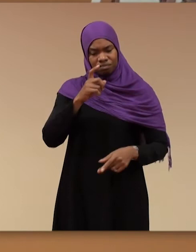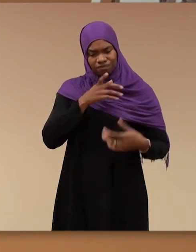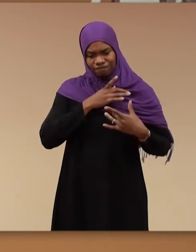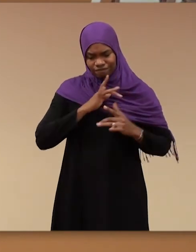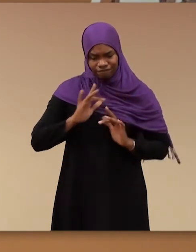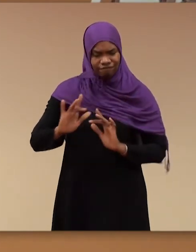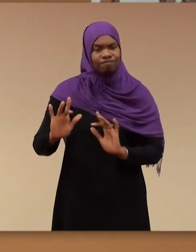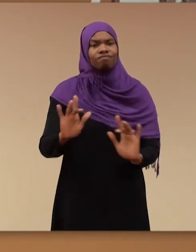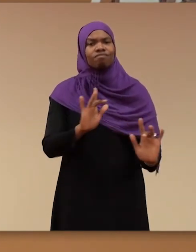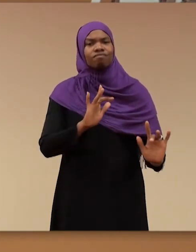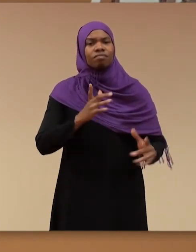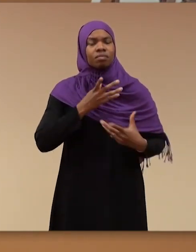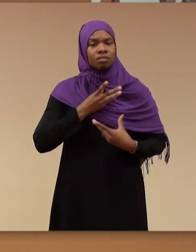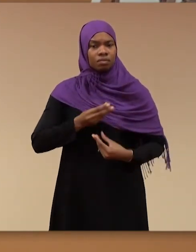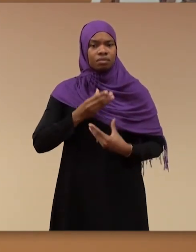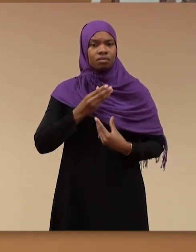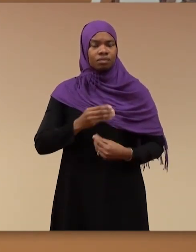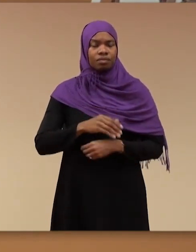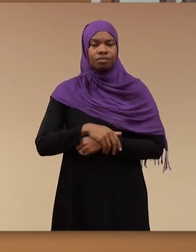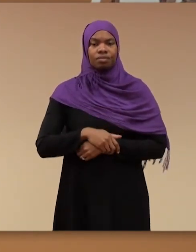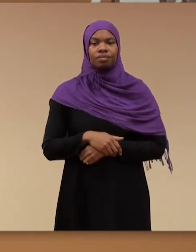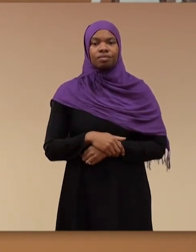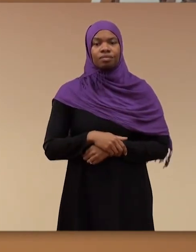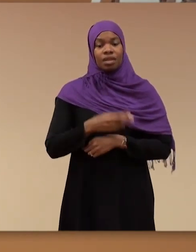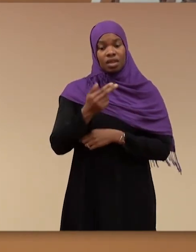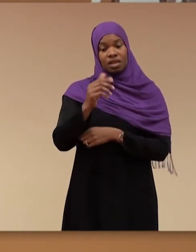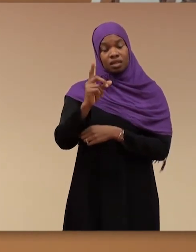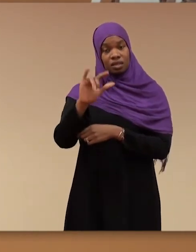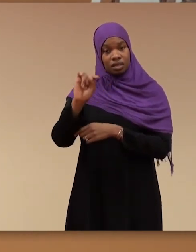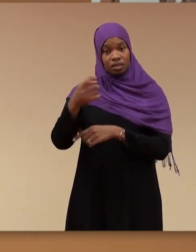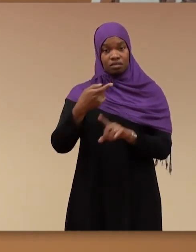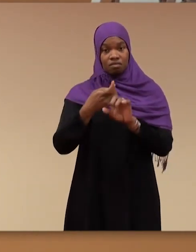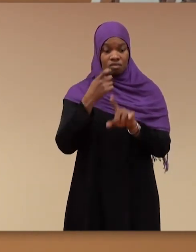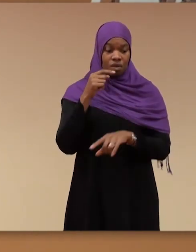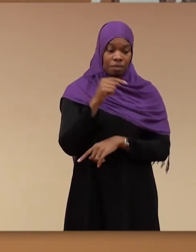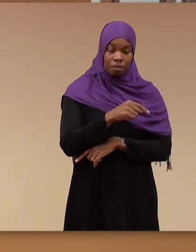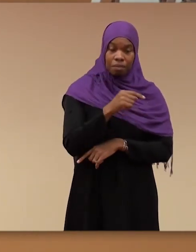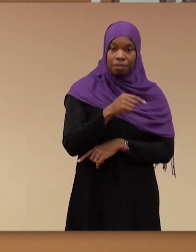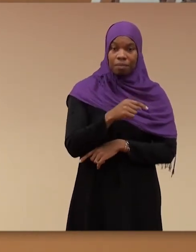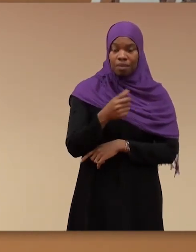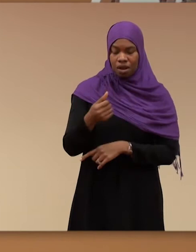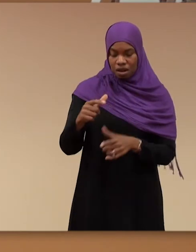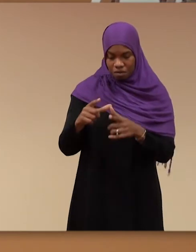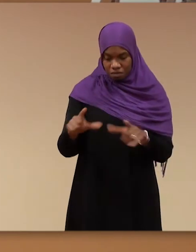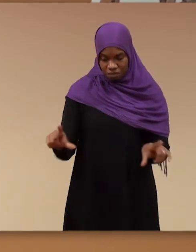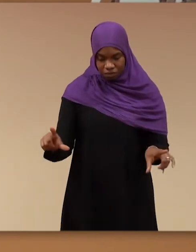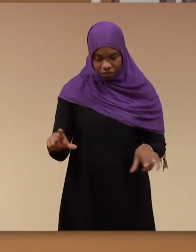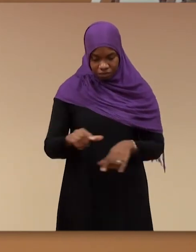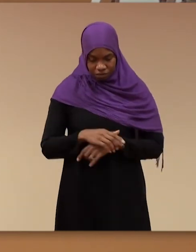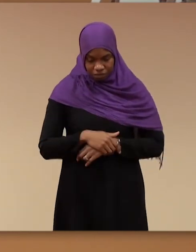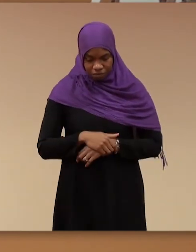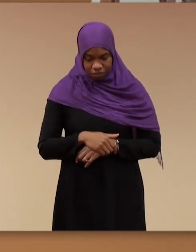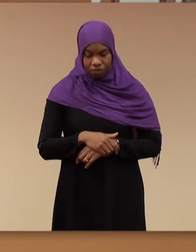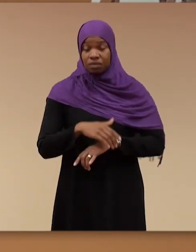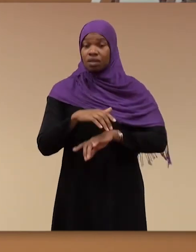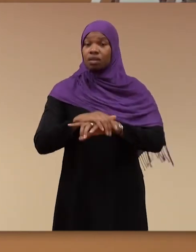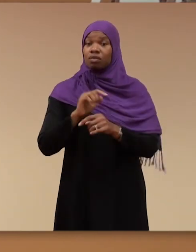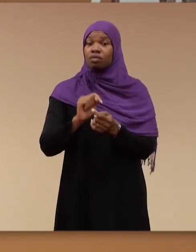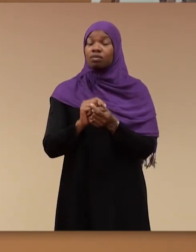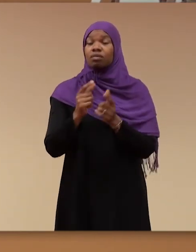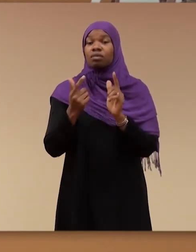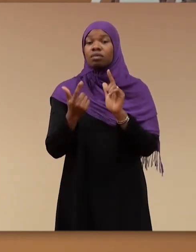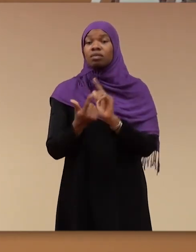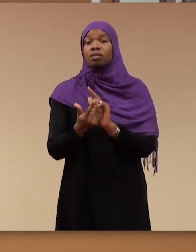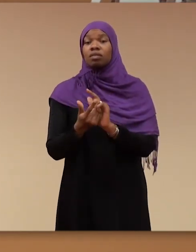One of the hadith of the Prophet Muhammad sallallahu alaihi wasallam said, "Al-khalqu 'iyalullah." The creation, all humanity